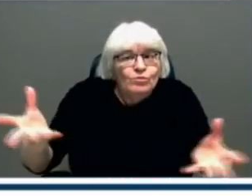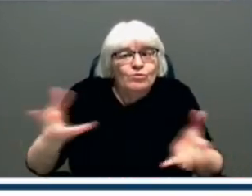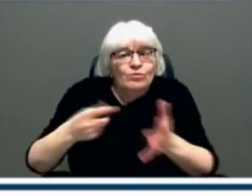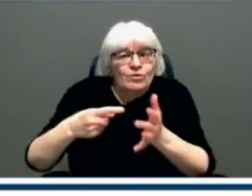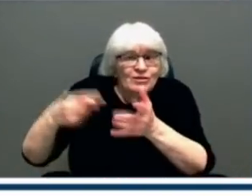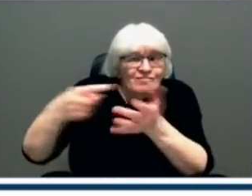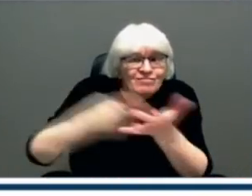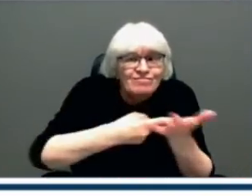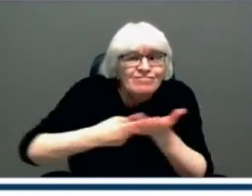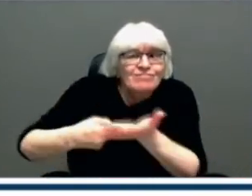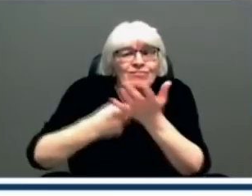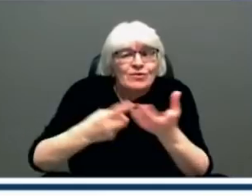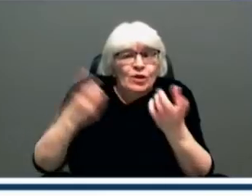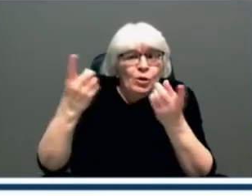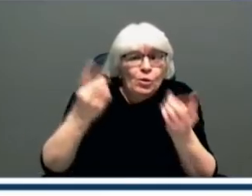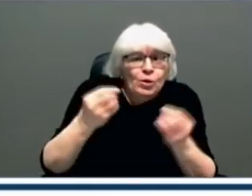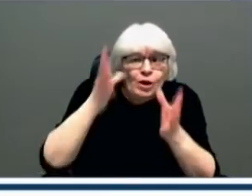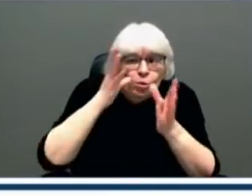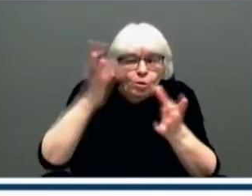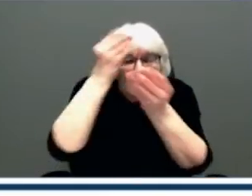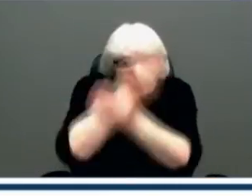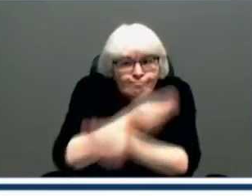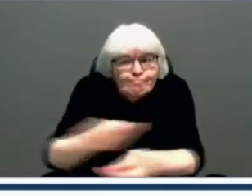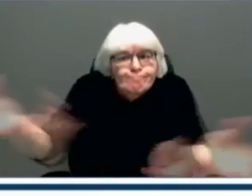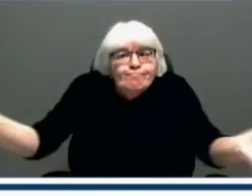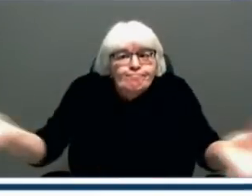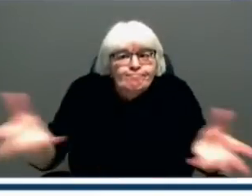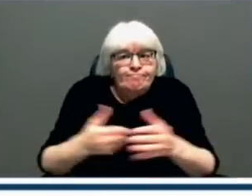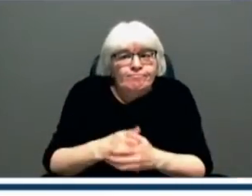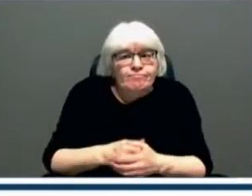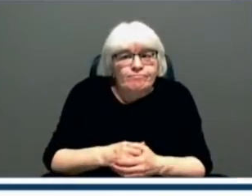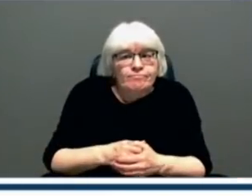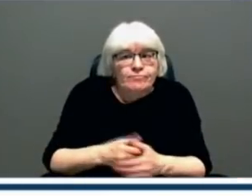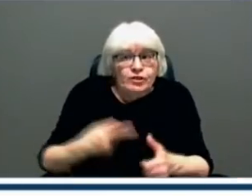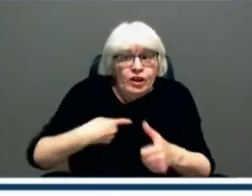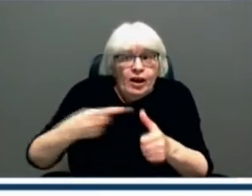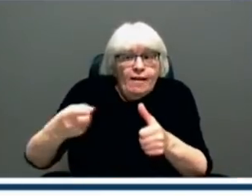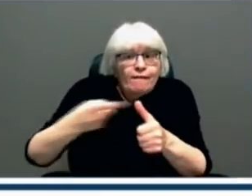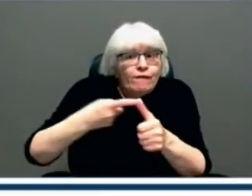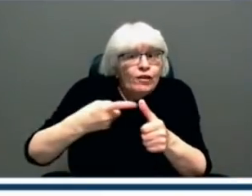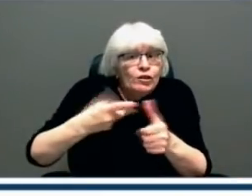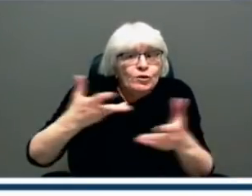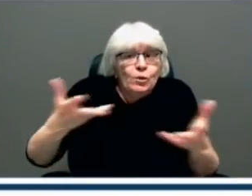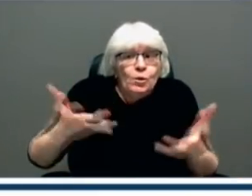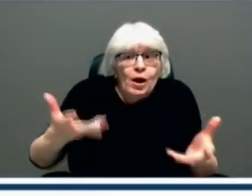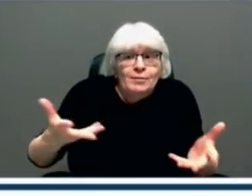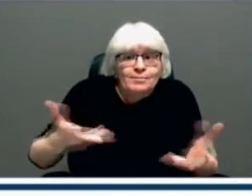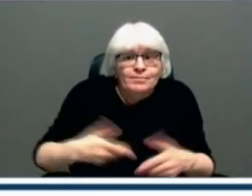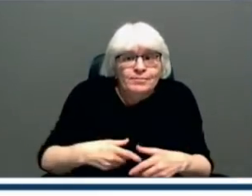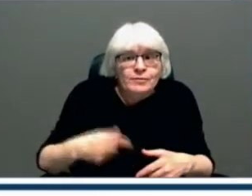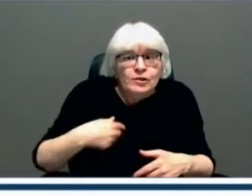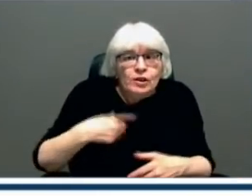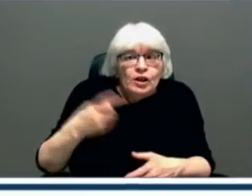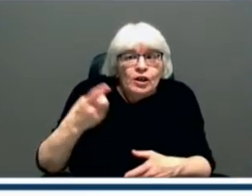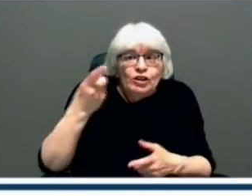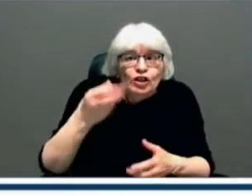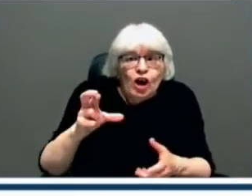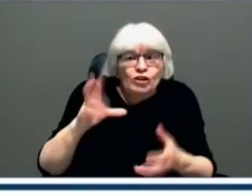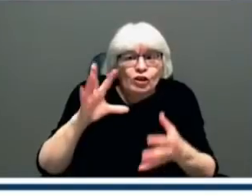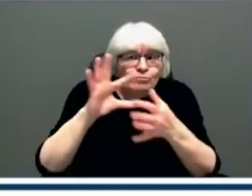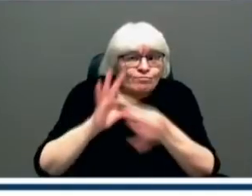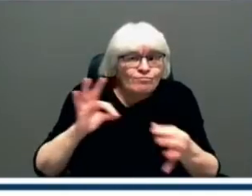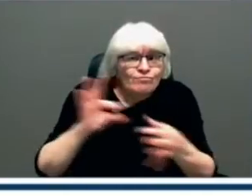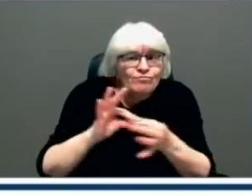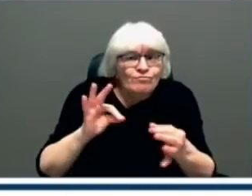visible. But first, earlier this afternoon, a press release with updates on several important items was sent